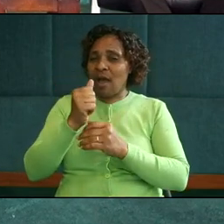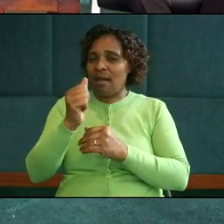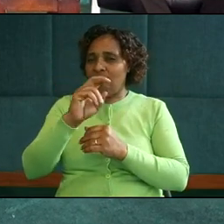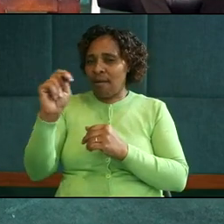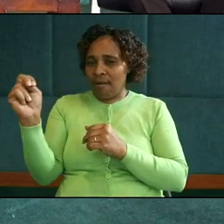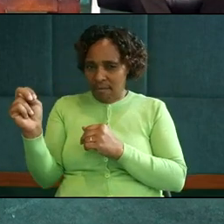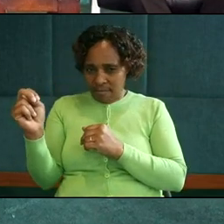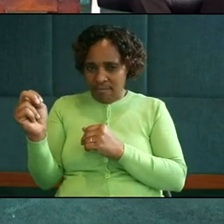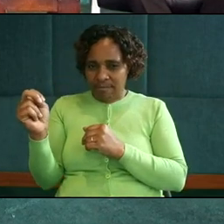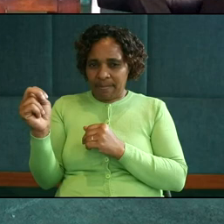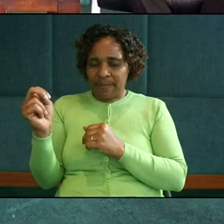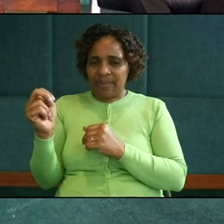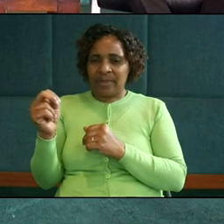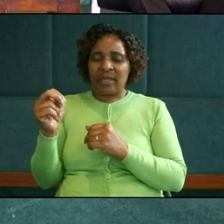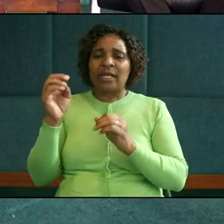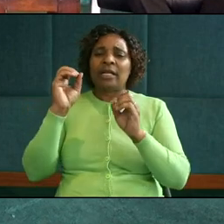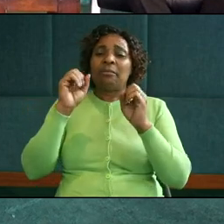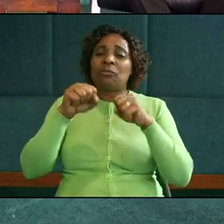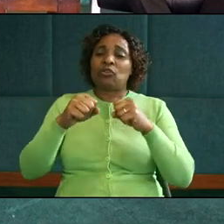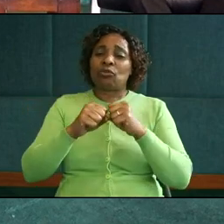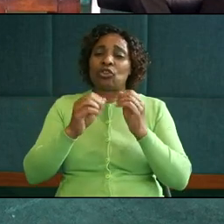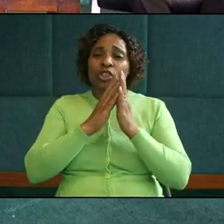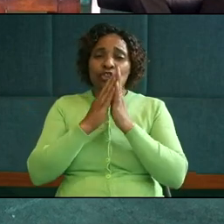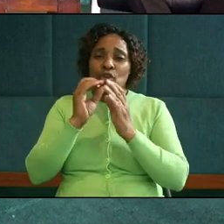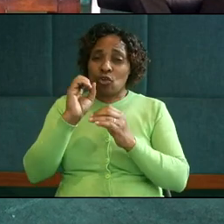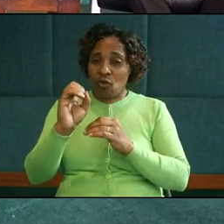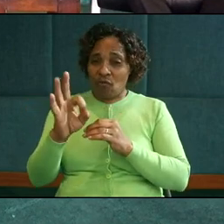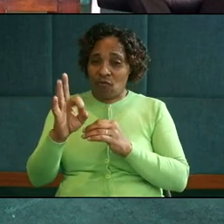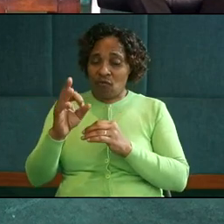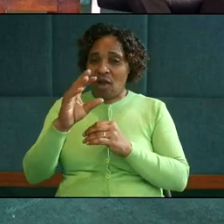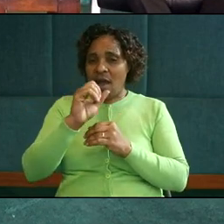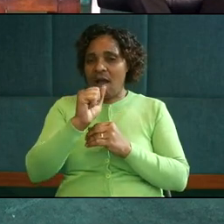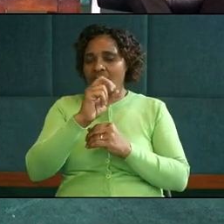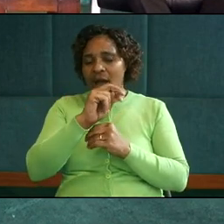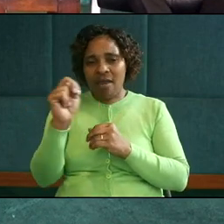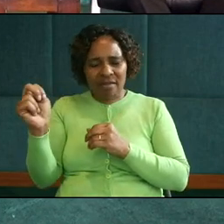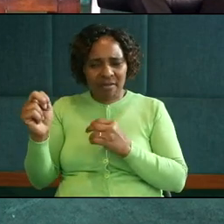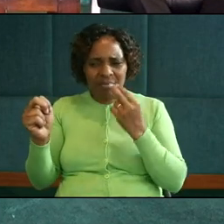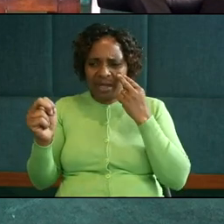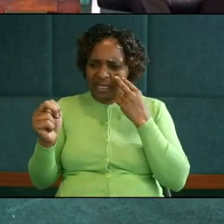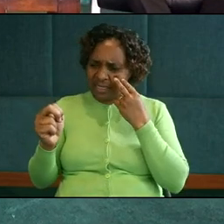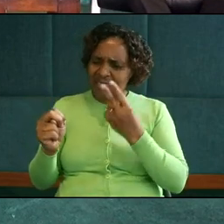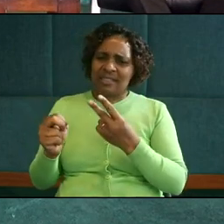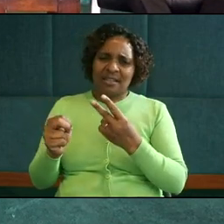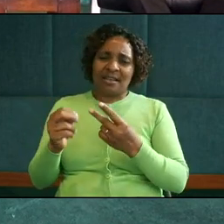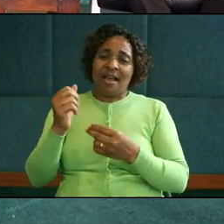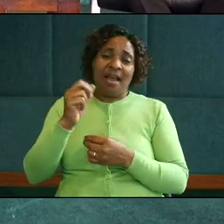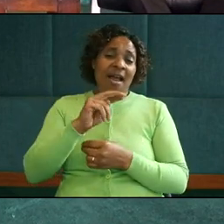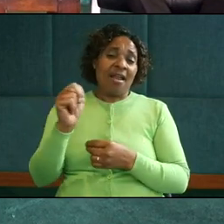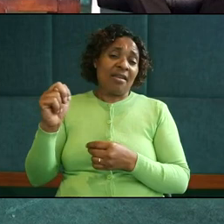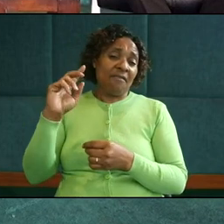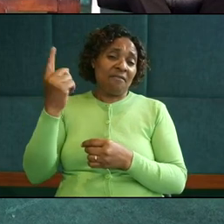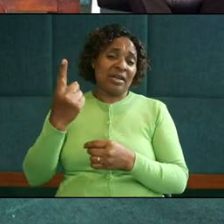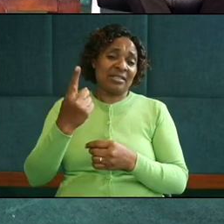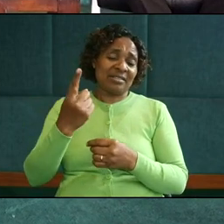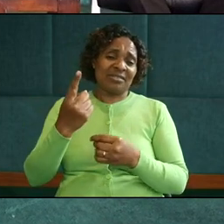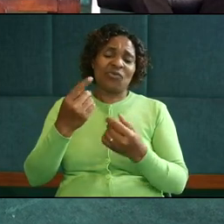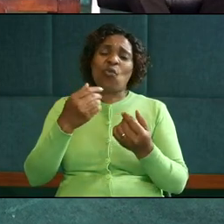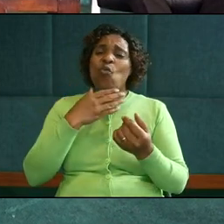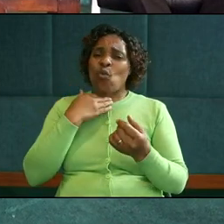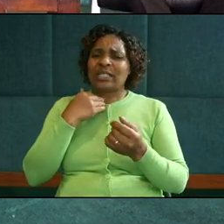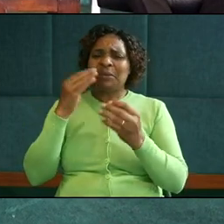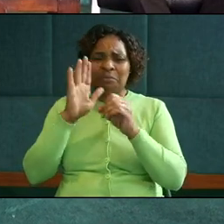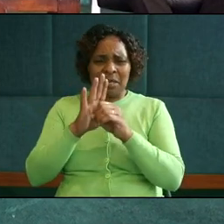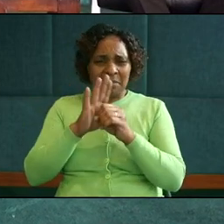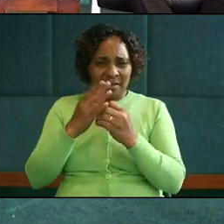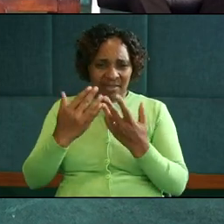You know, or, you know, to the story of Hannah. Yes, indeed. Yeah. Go ahead. I see it as like Hannah at first was anxious for a lot of